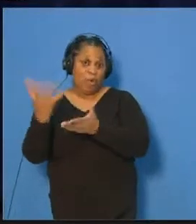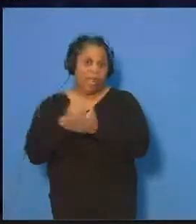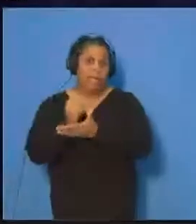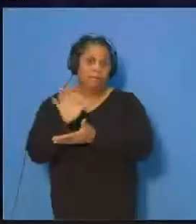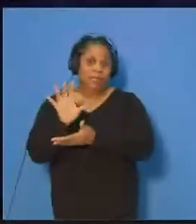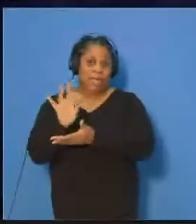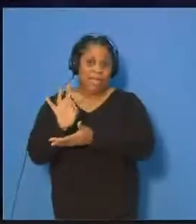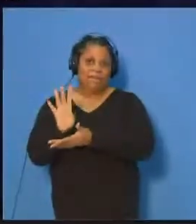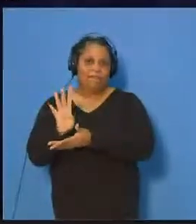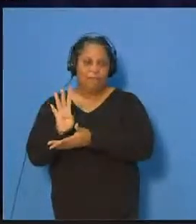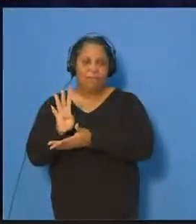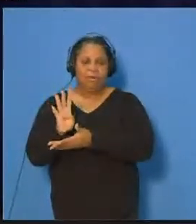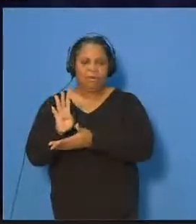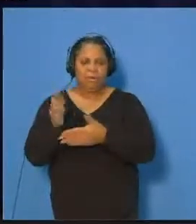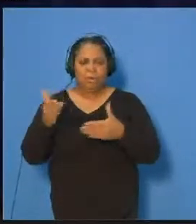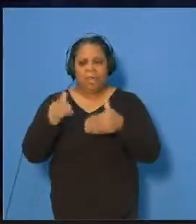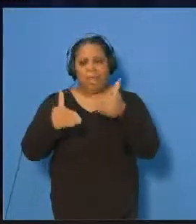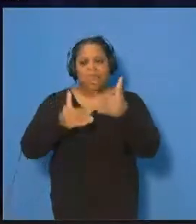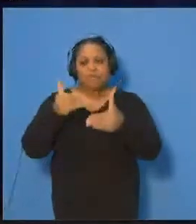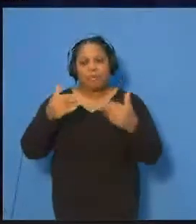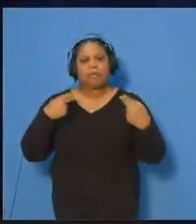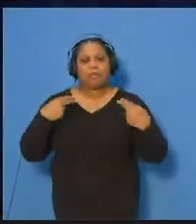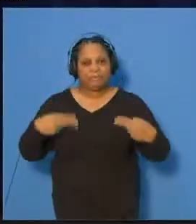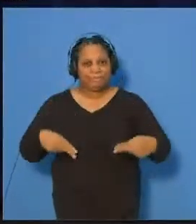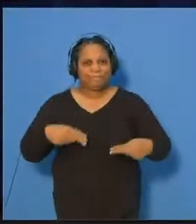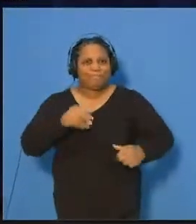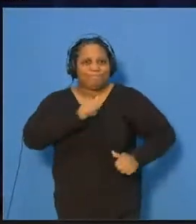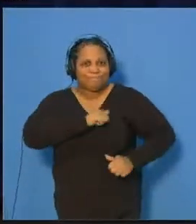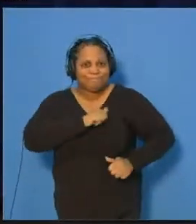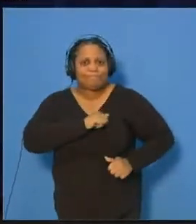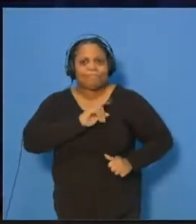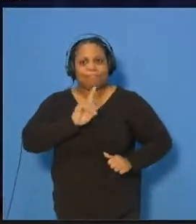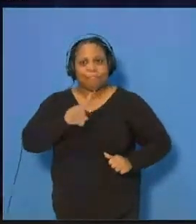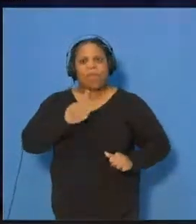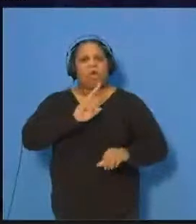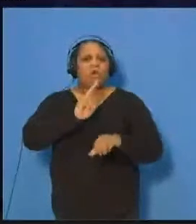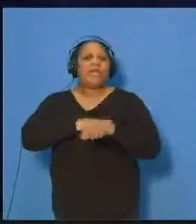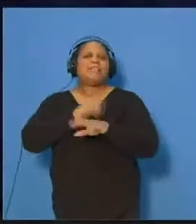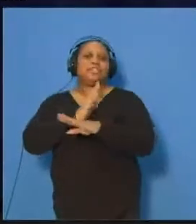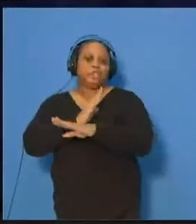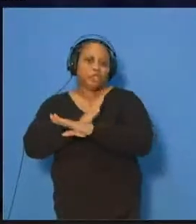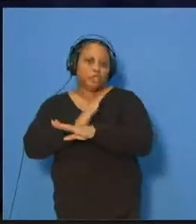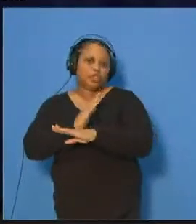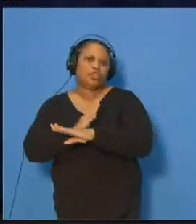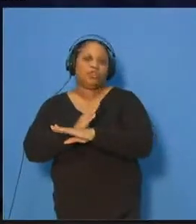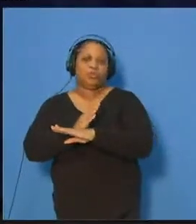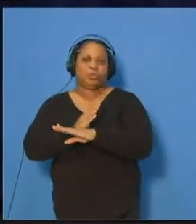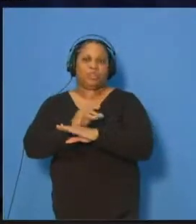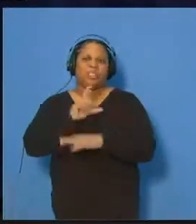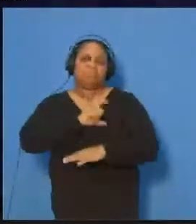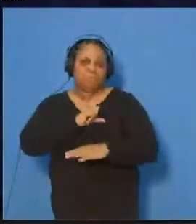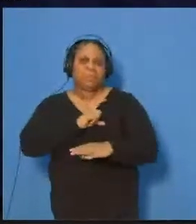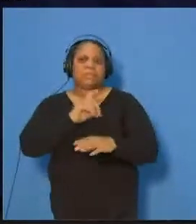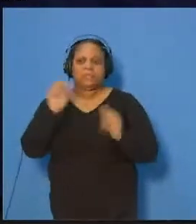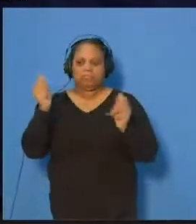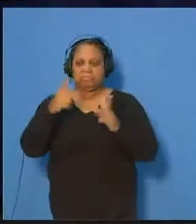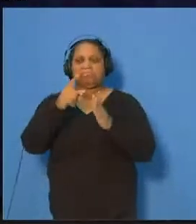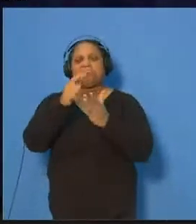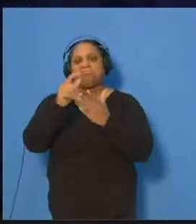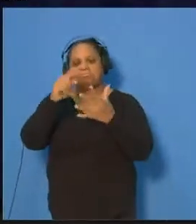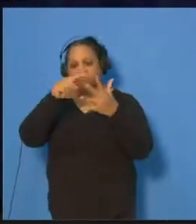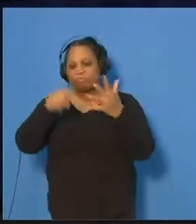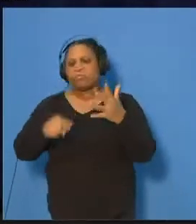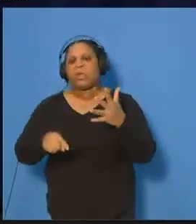through a process of allowing the uniformed services to go first. So the Ministry of National Security had basically made assignments